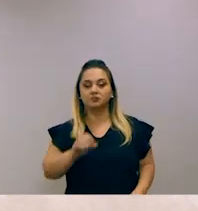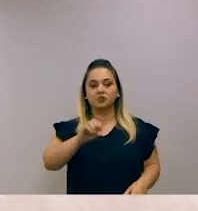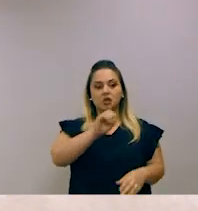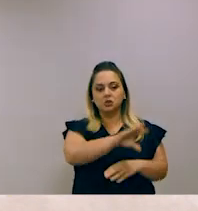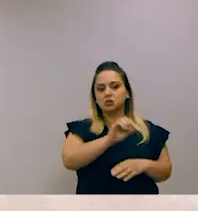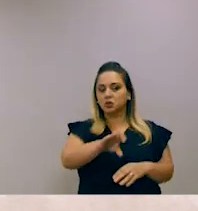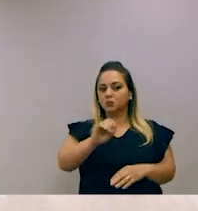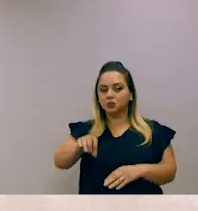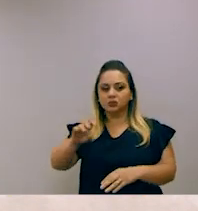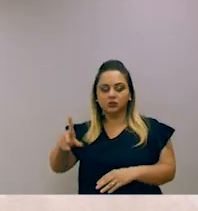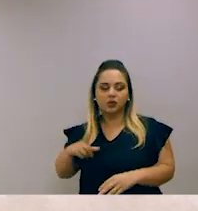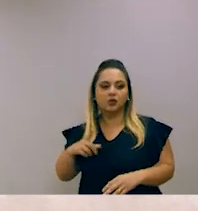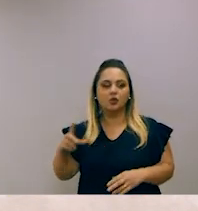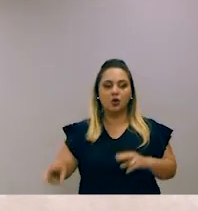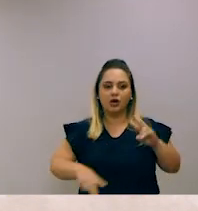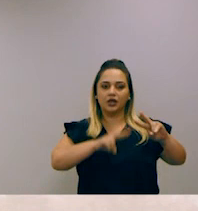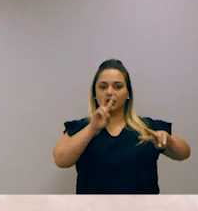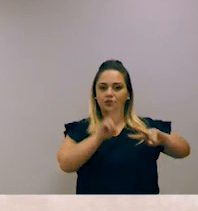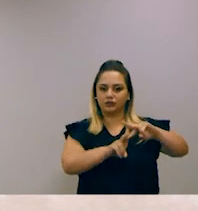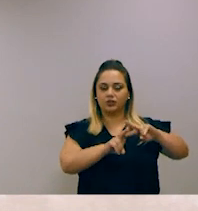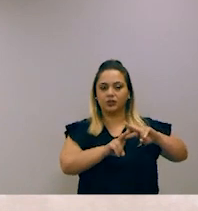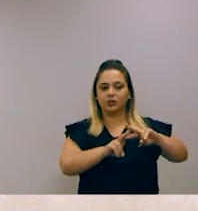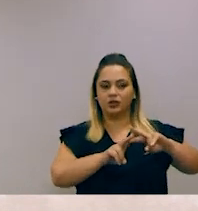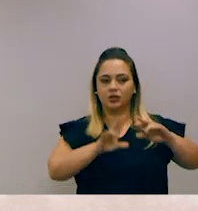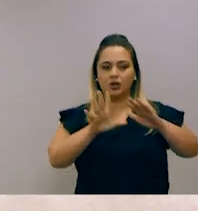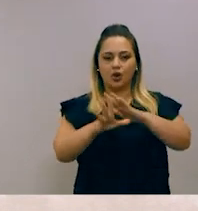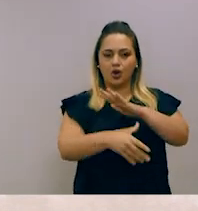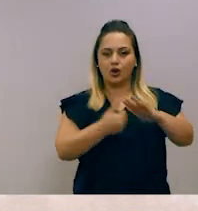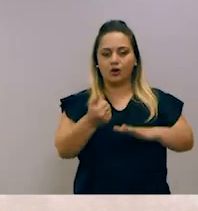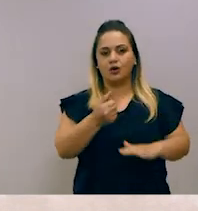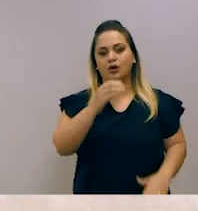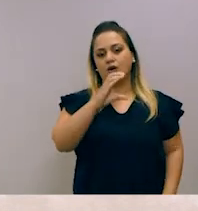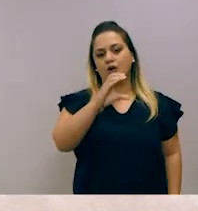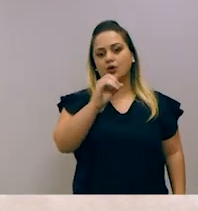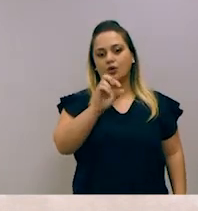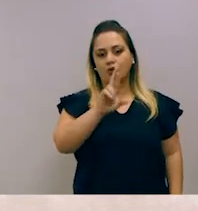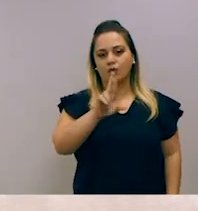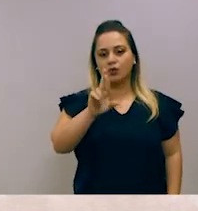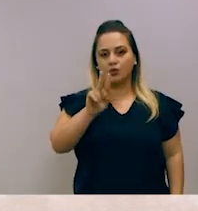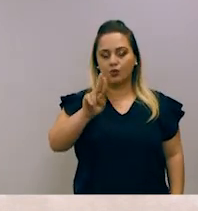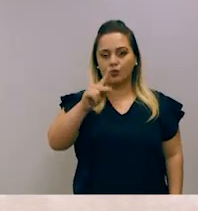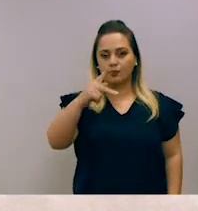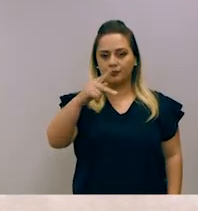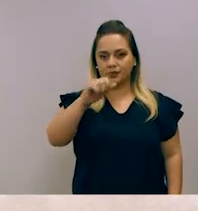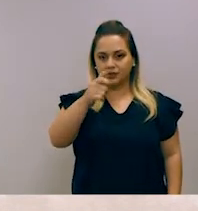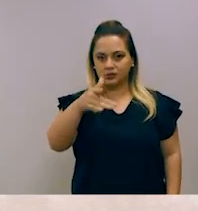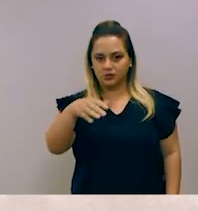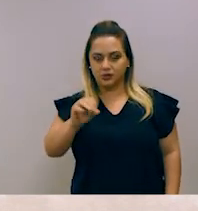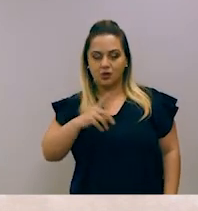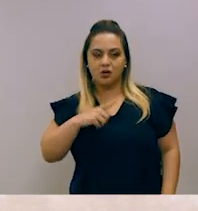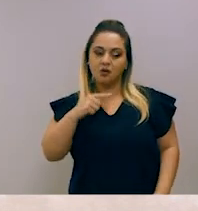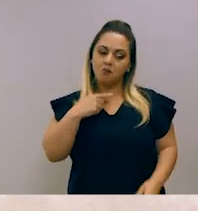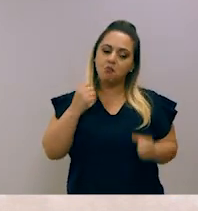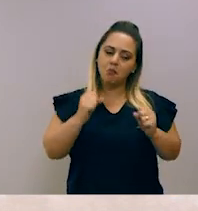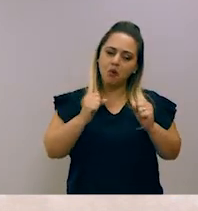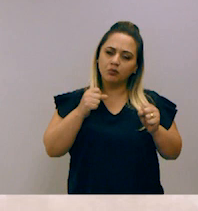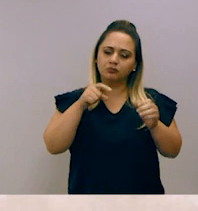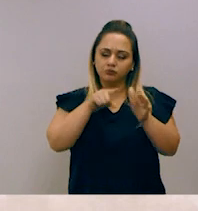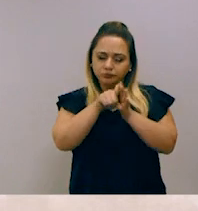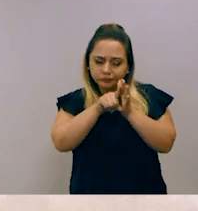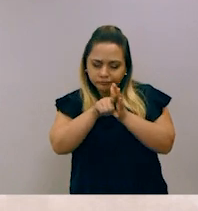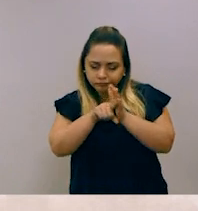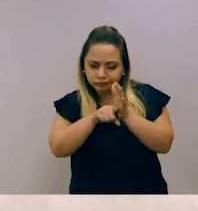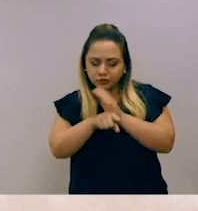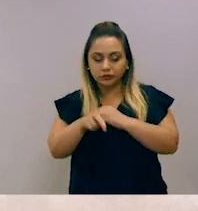And so here, how frequent the tweets were when they had the hashtag corruption. So this is a